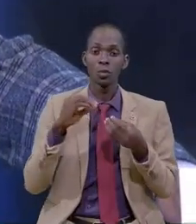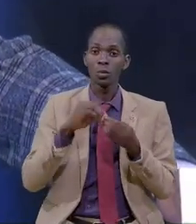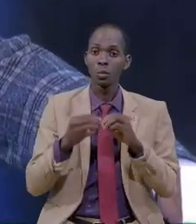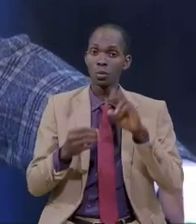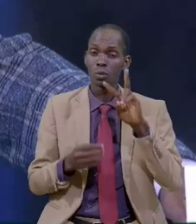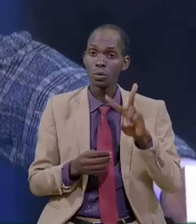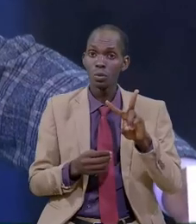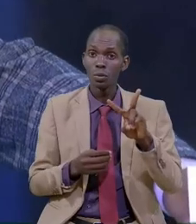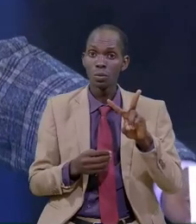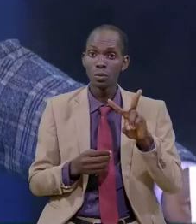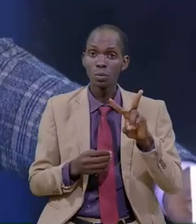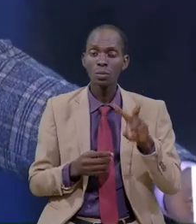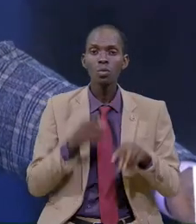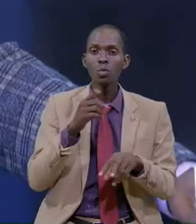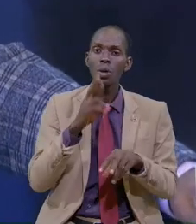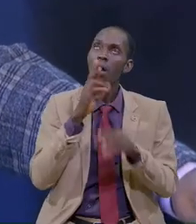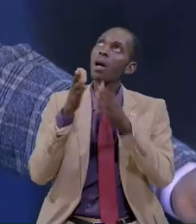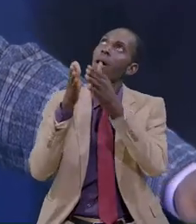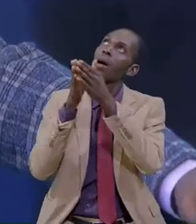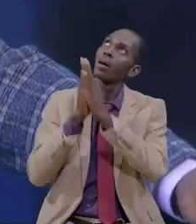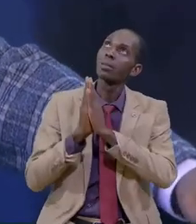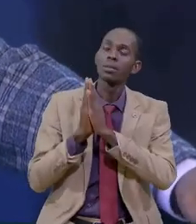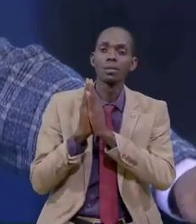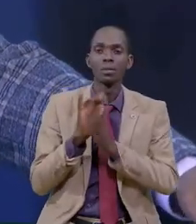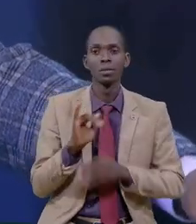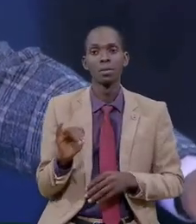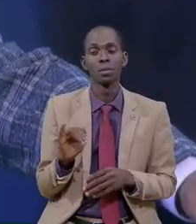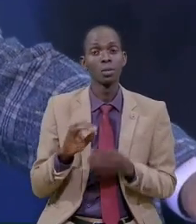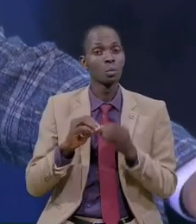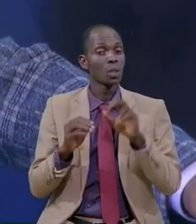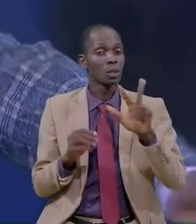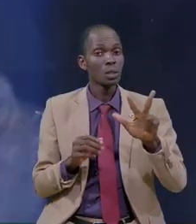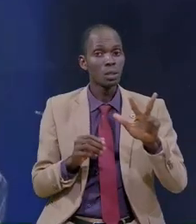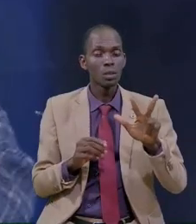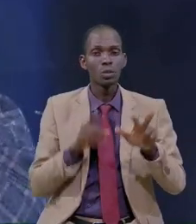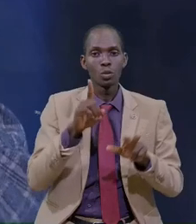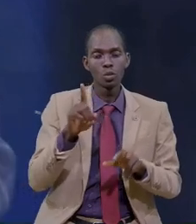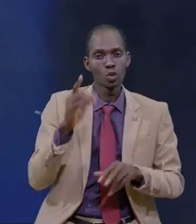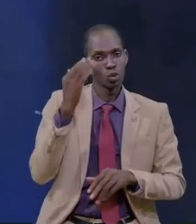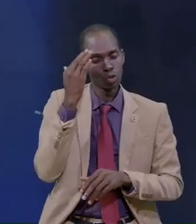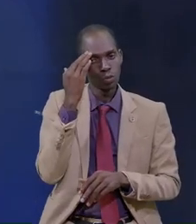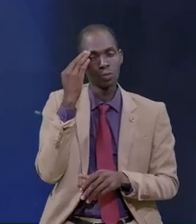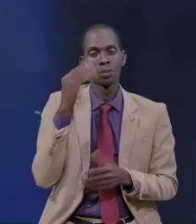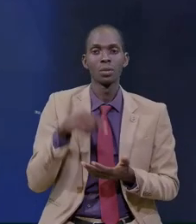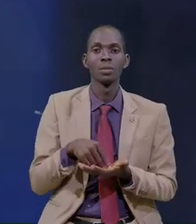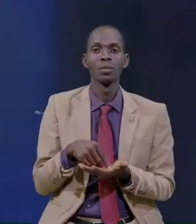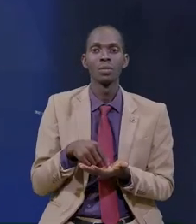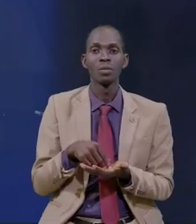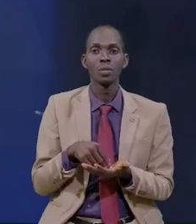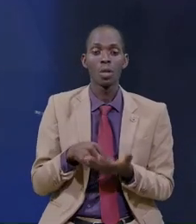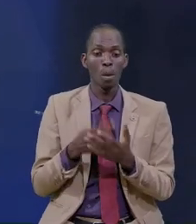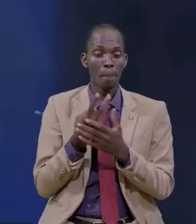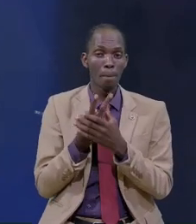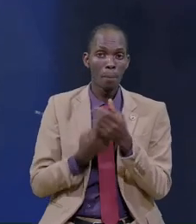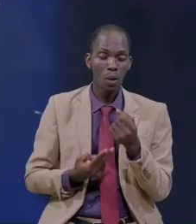two, you are asking. Deuxièmement, tu demandes. Number three, acknowledge. Et troisièmement, tu reconnais. Both